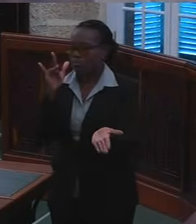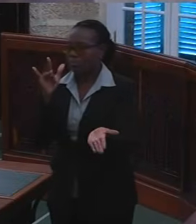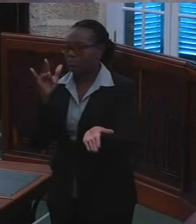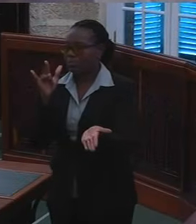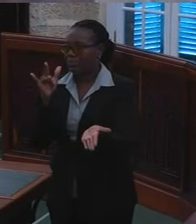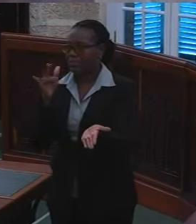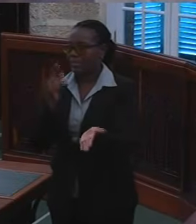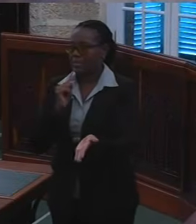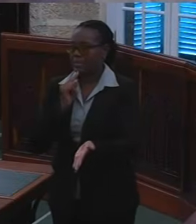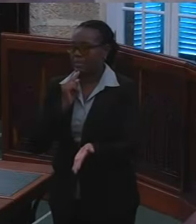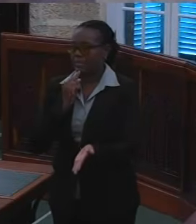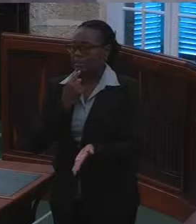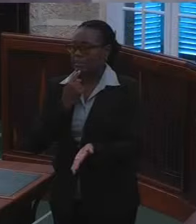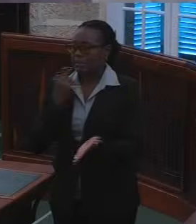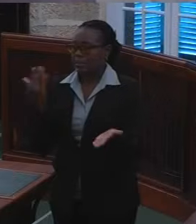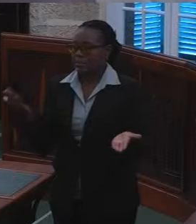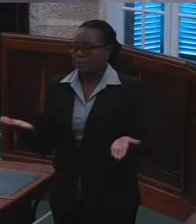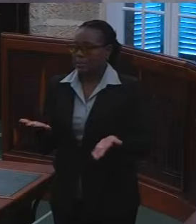I'm sure you,